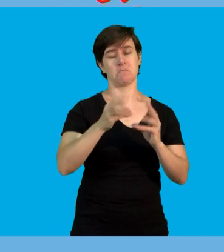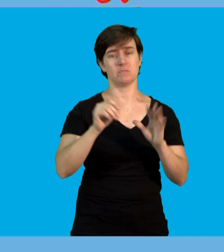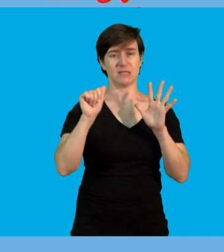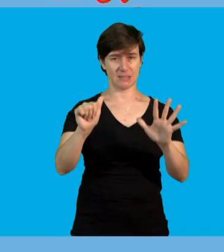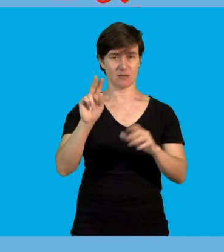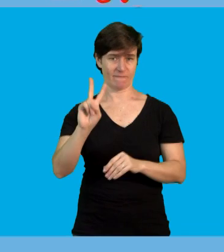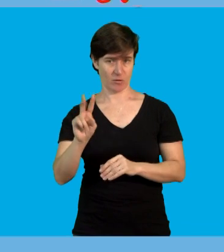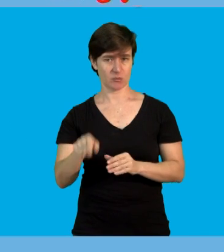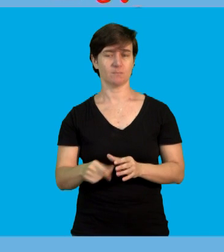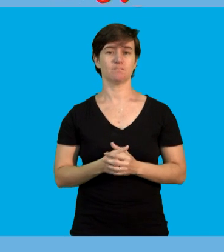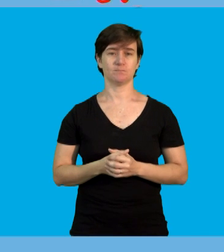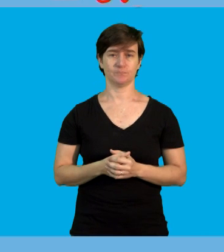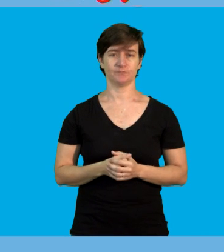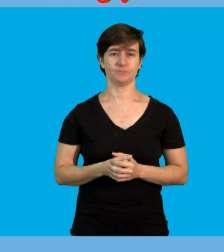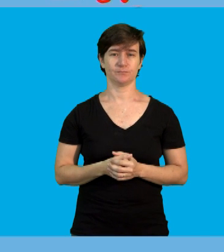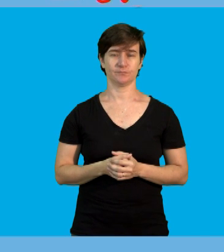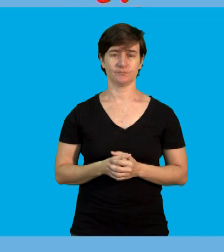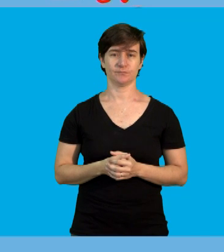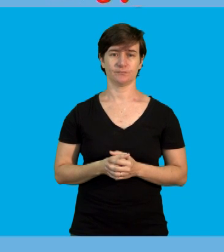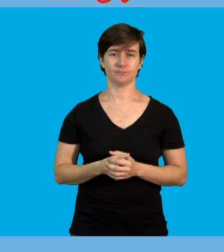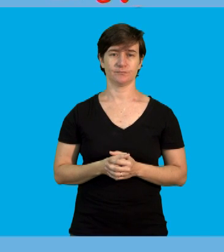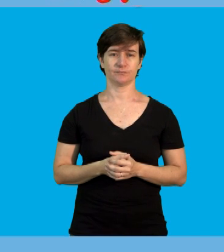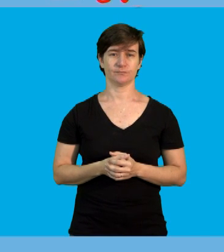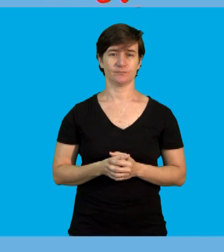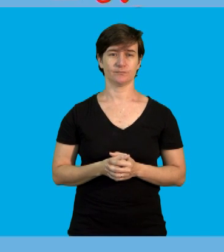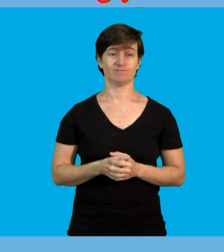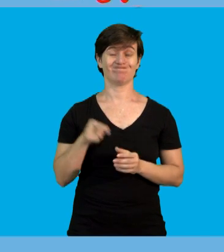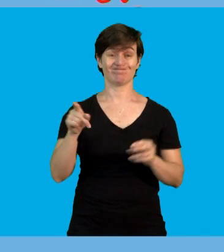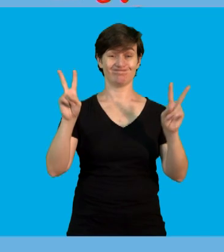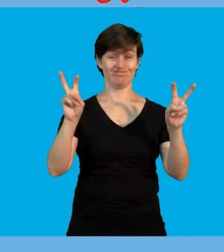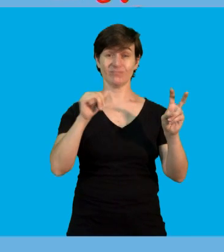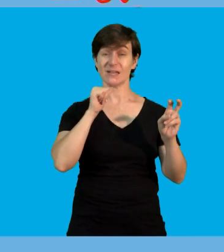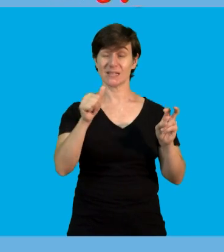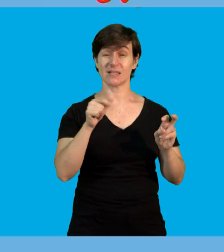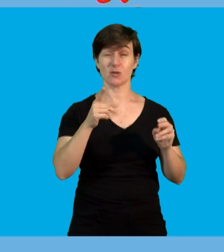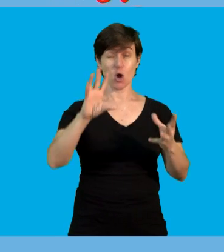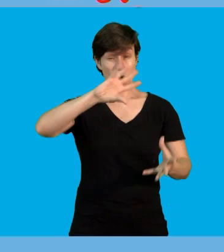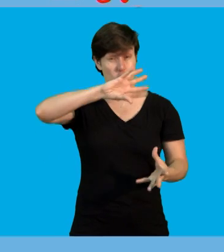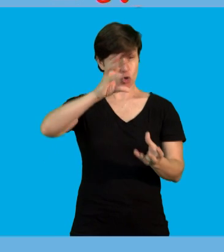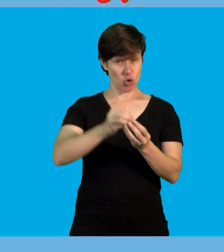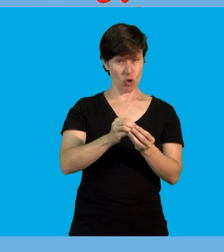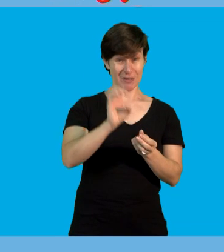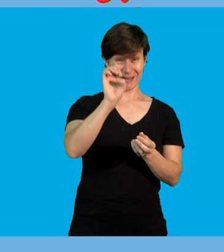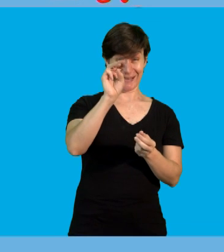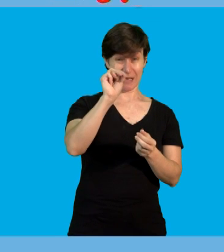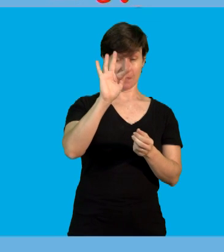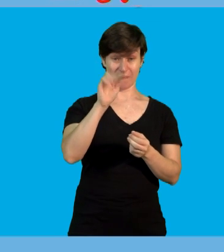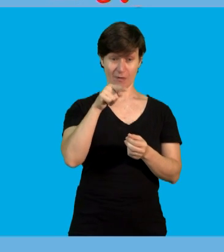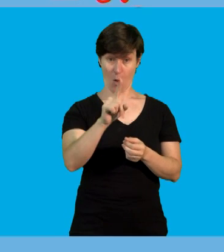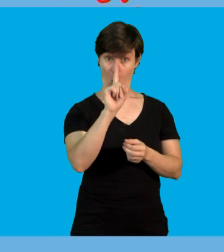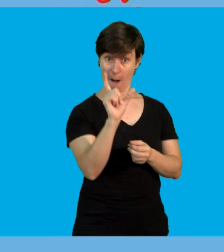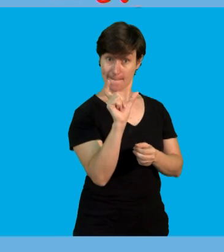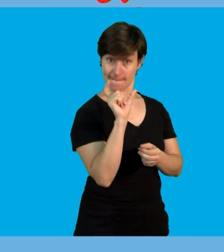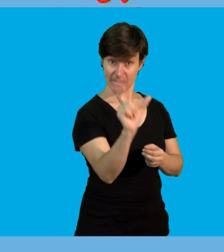these cells has an EMF that is equal to 1,5 volts. So as the statement says, the total EMF of the battery